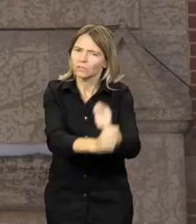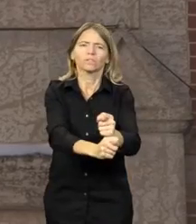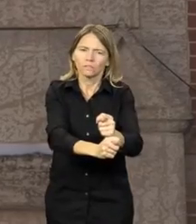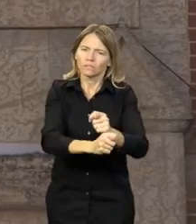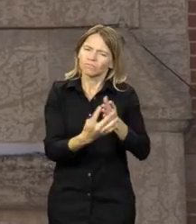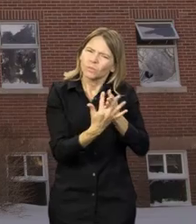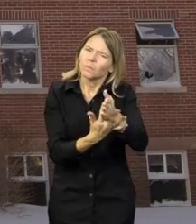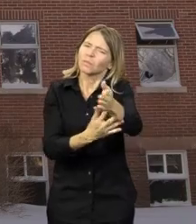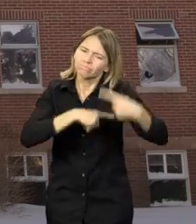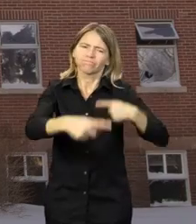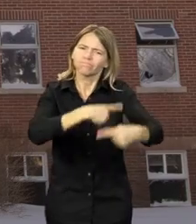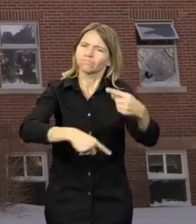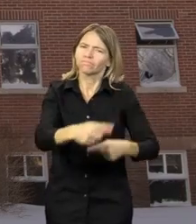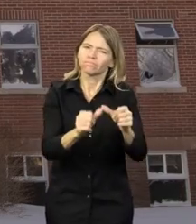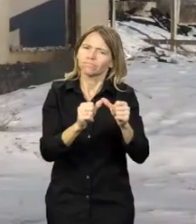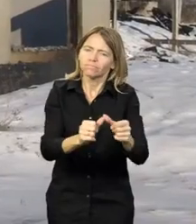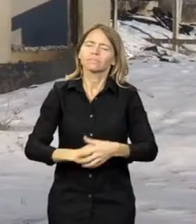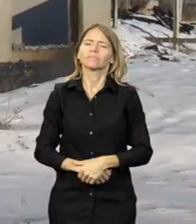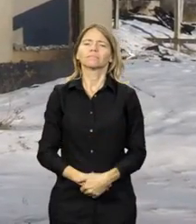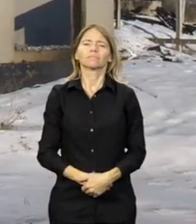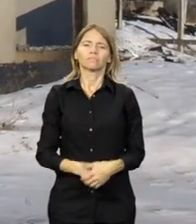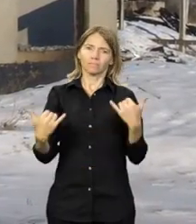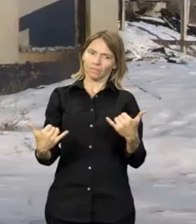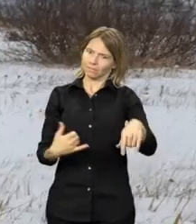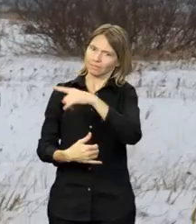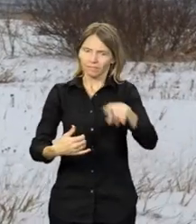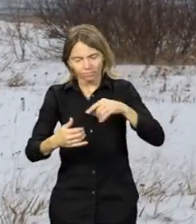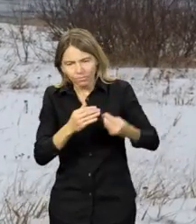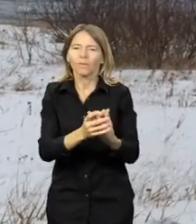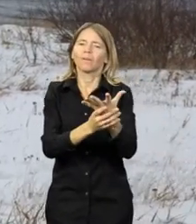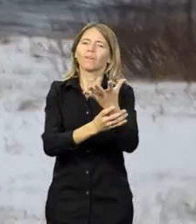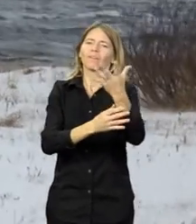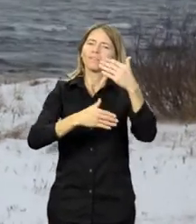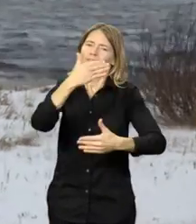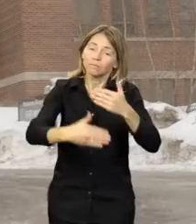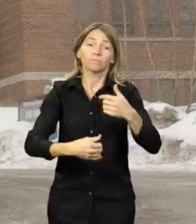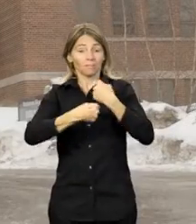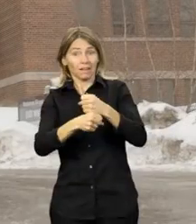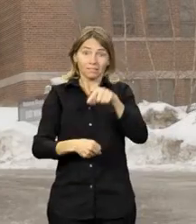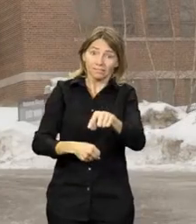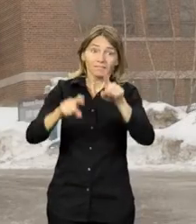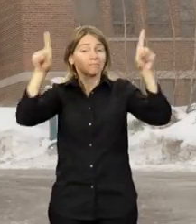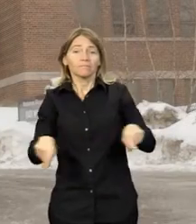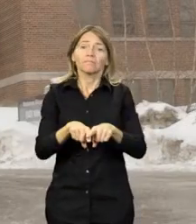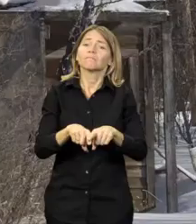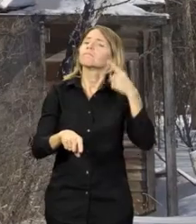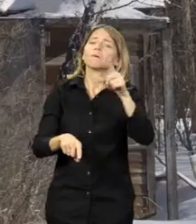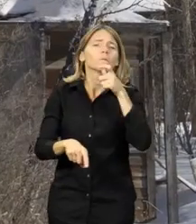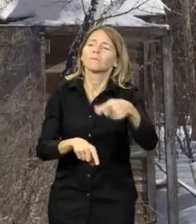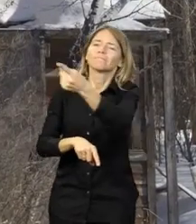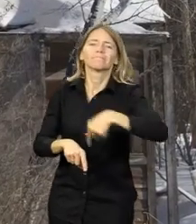for anyone who doesn't know what a residential school is, or the truth of what happened there, or the policies and laws that created